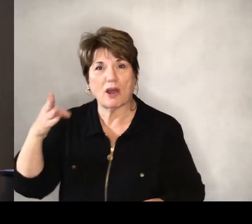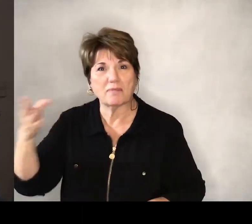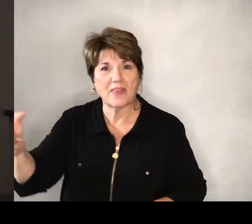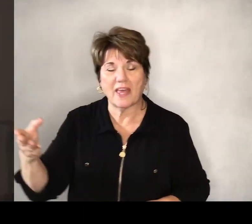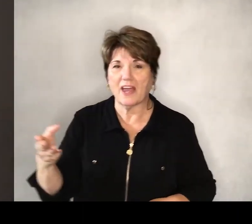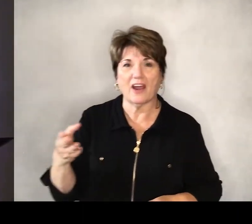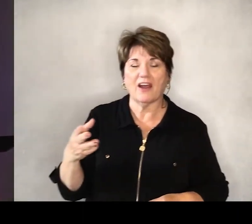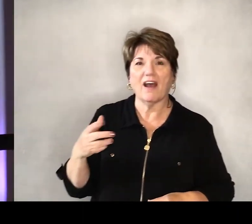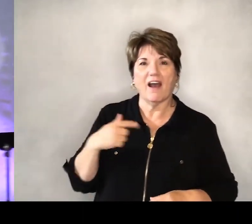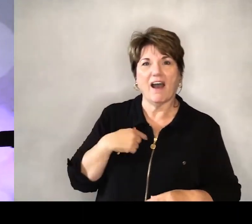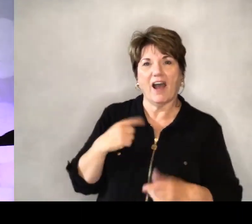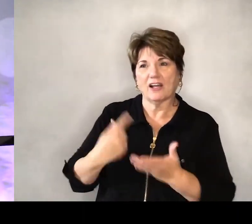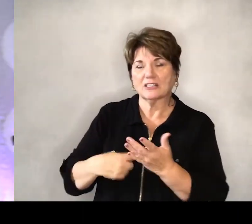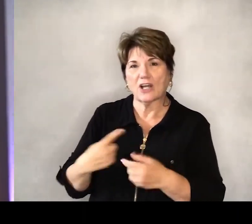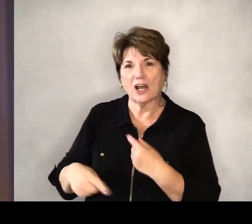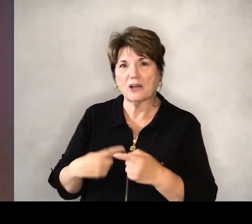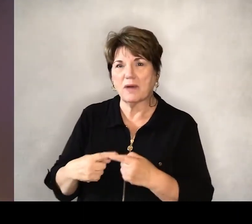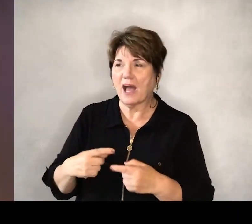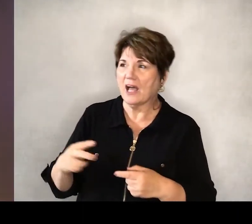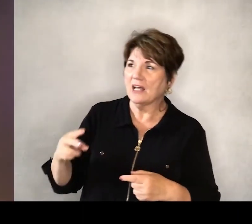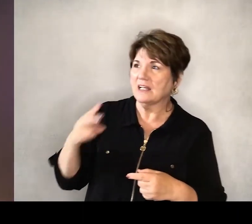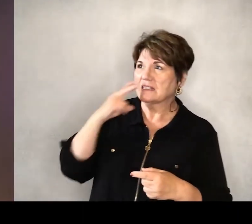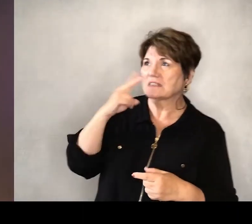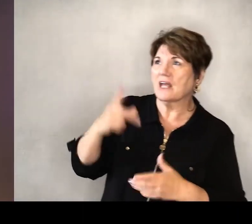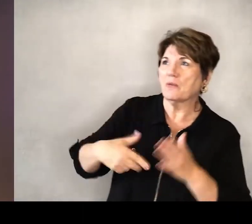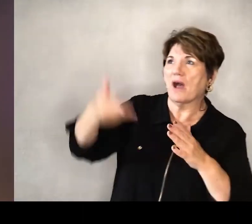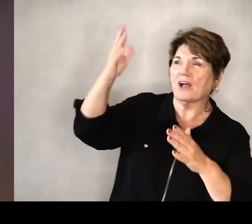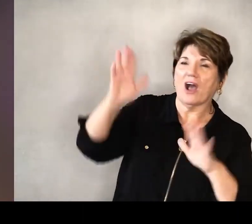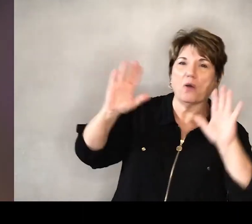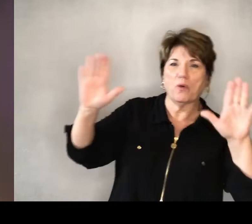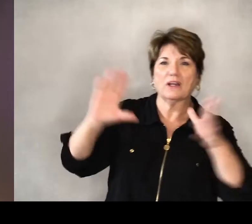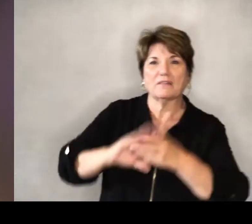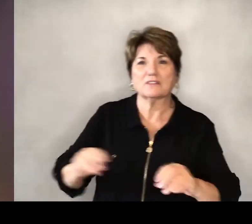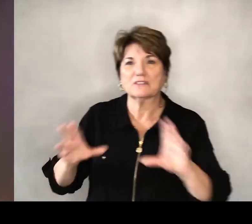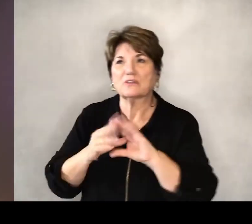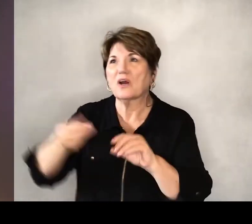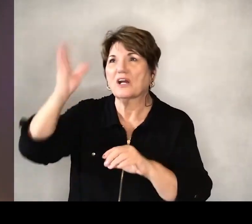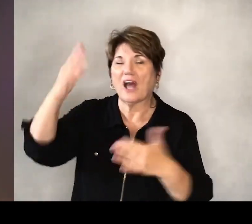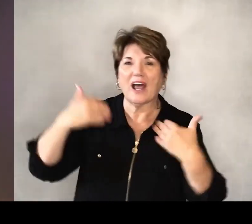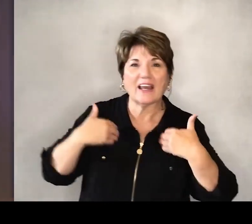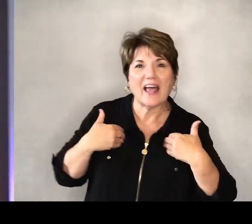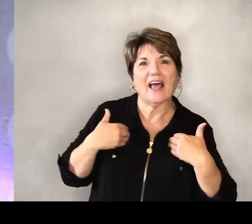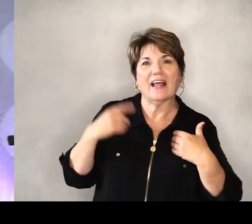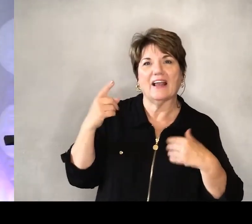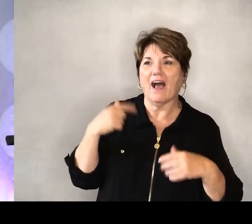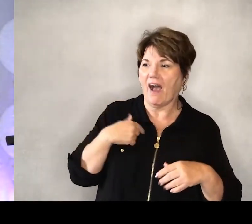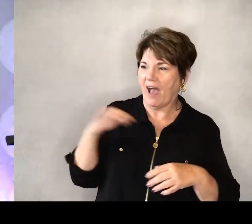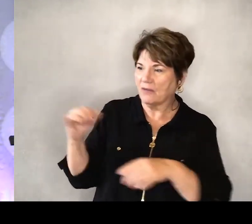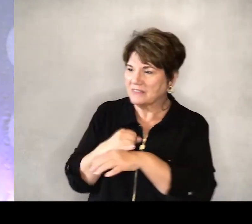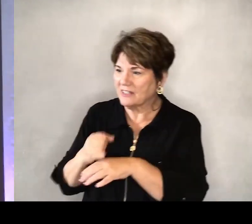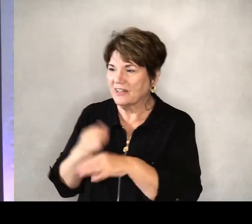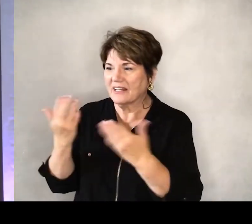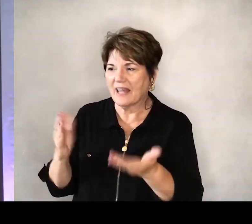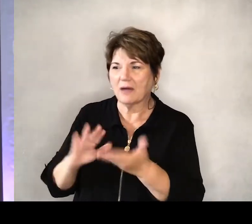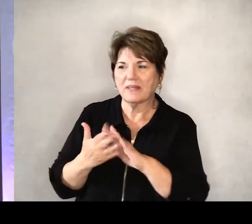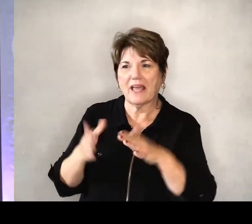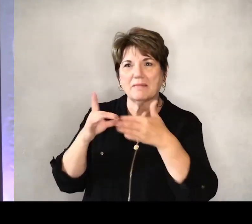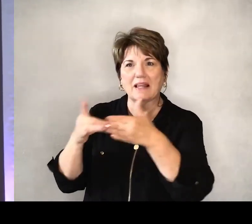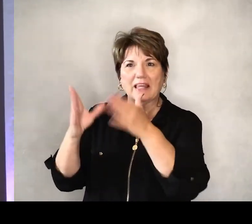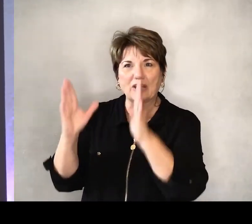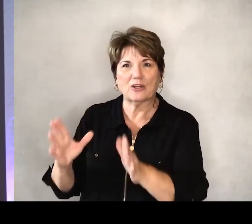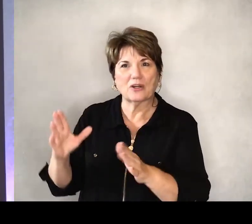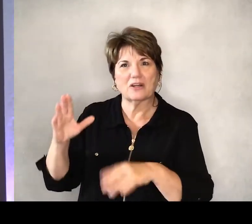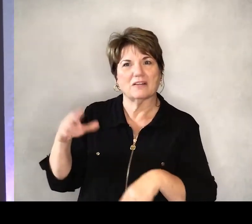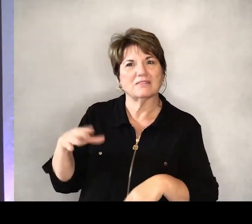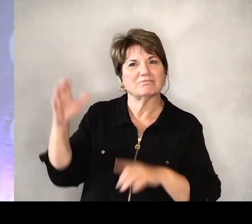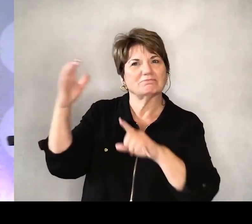and suddenly I was there, and I could talk about, you know, oh, look at what God did. Look at this incredible story that God had. He was the intern, and now he's the senior pastor, and it's just a